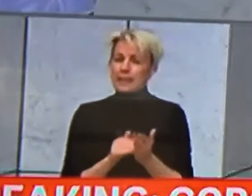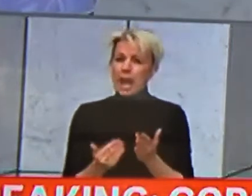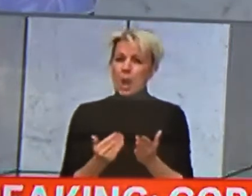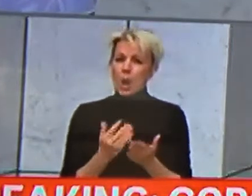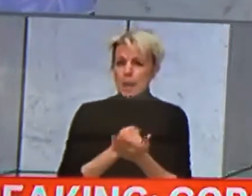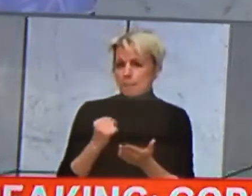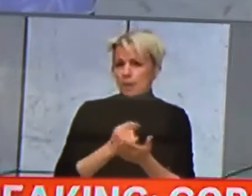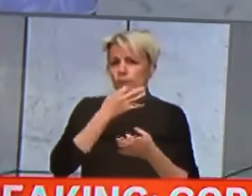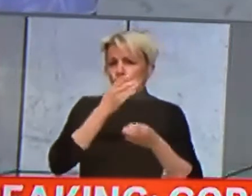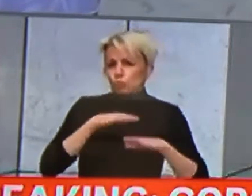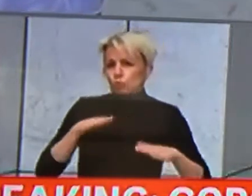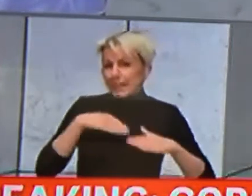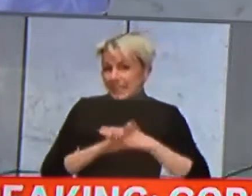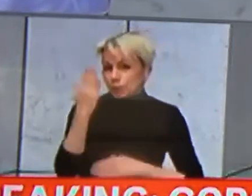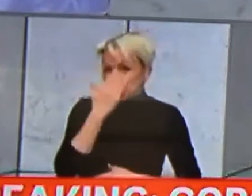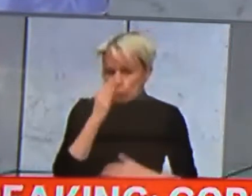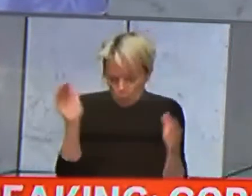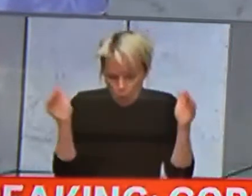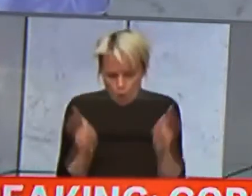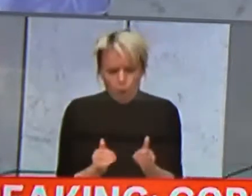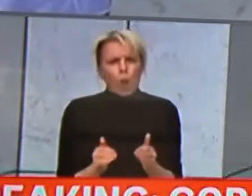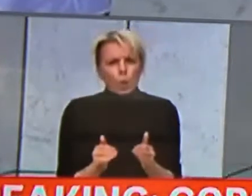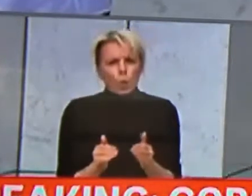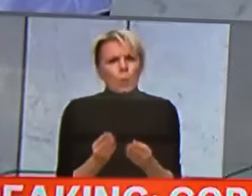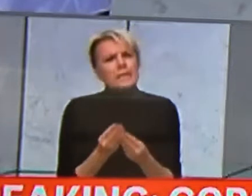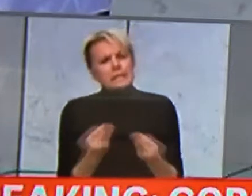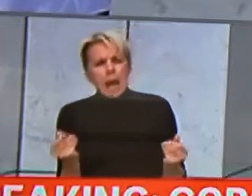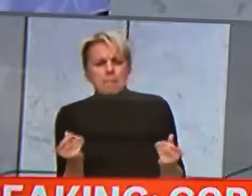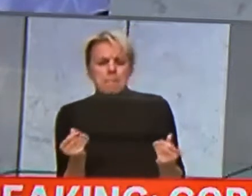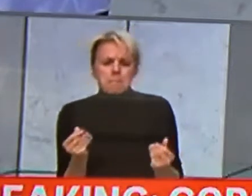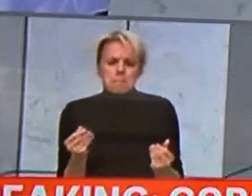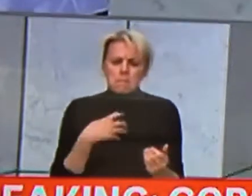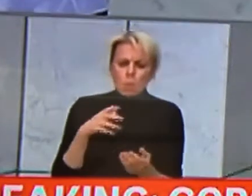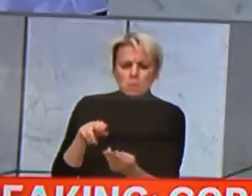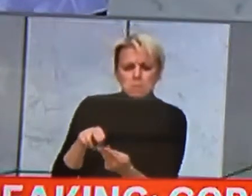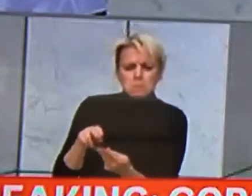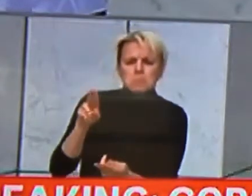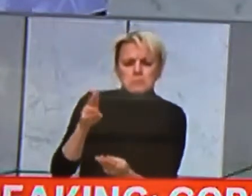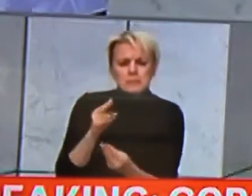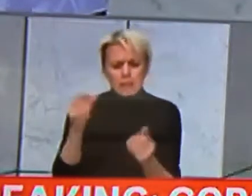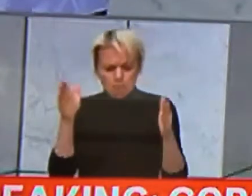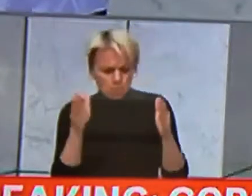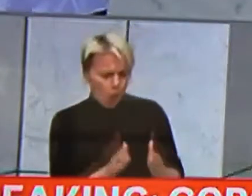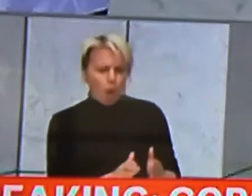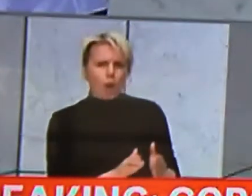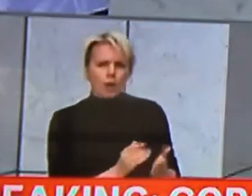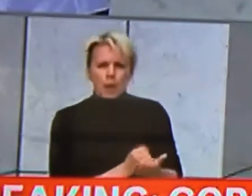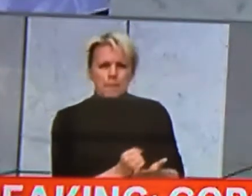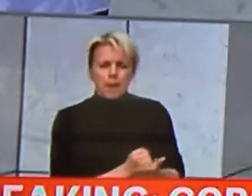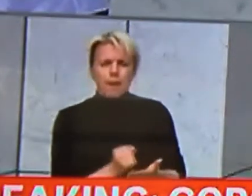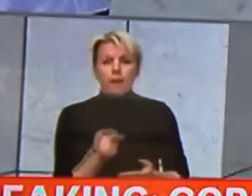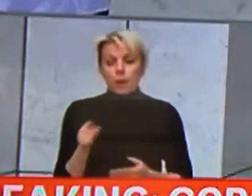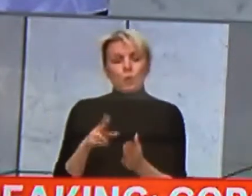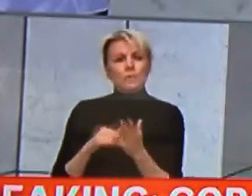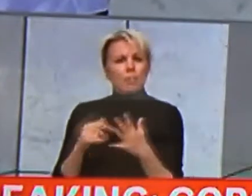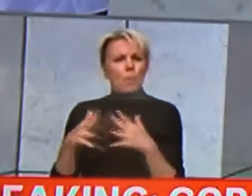the country. The Premier of New South Wales tells me that attendance in New South Wales is down below 20%. But in South